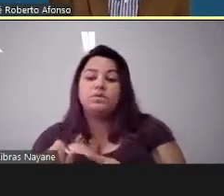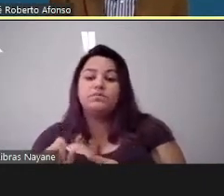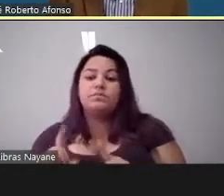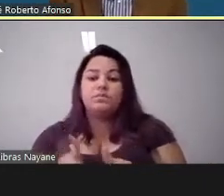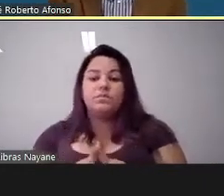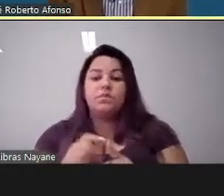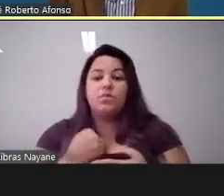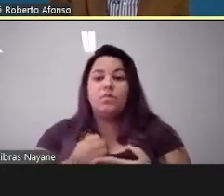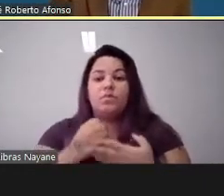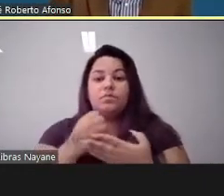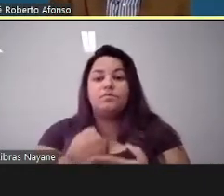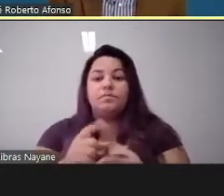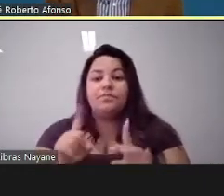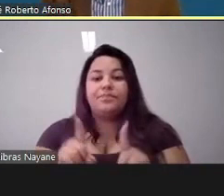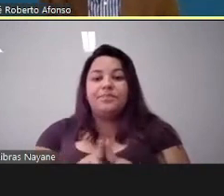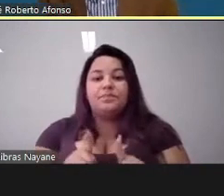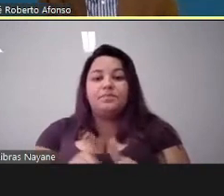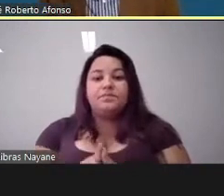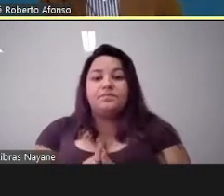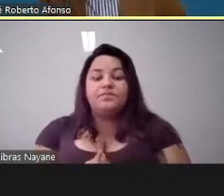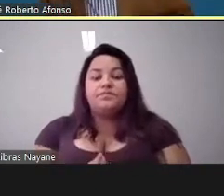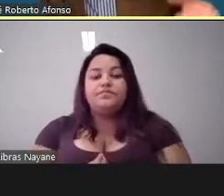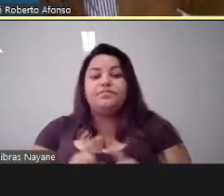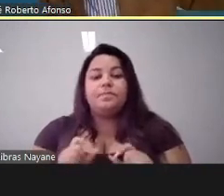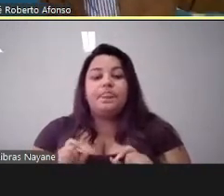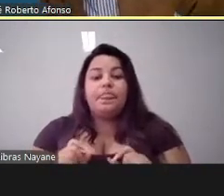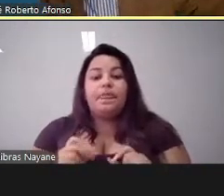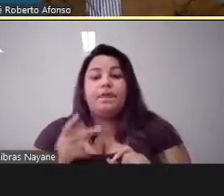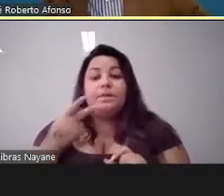with the private sector.